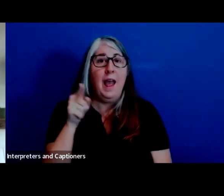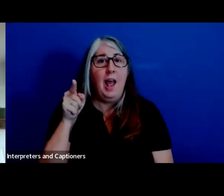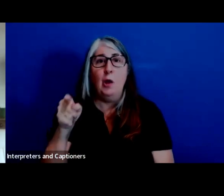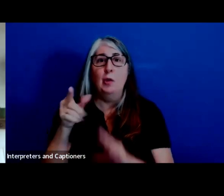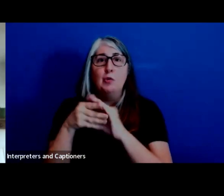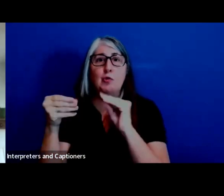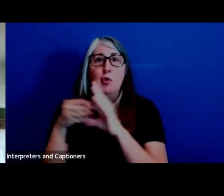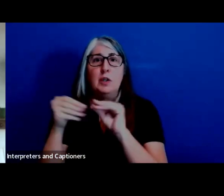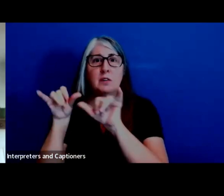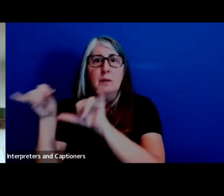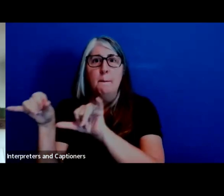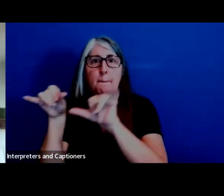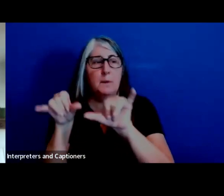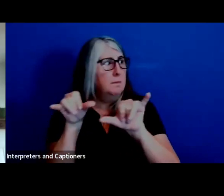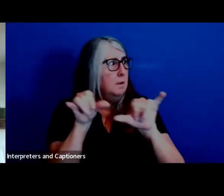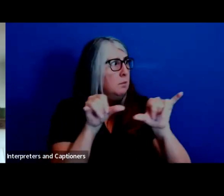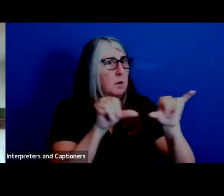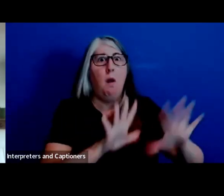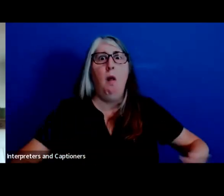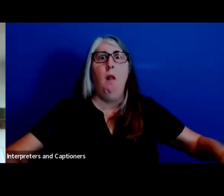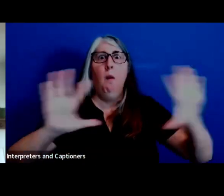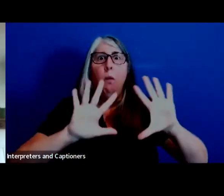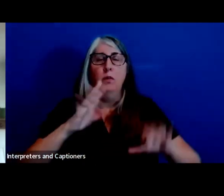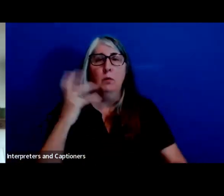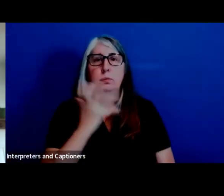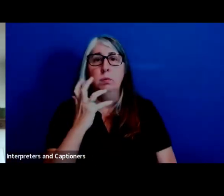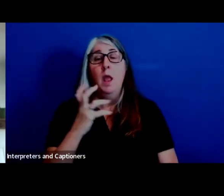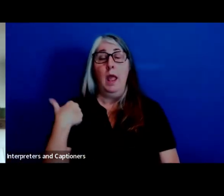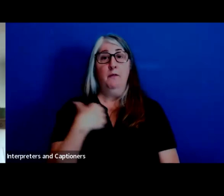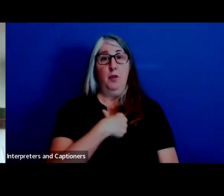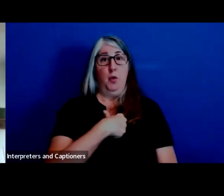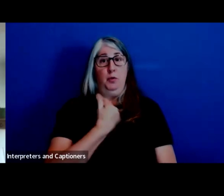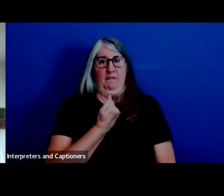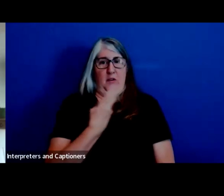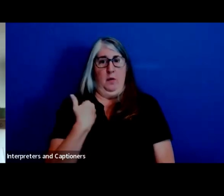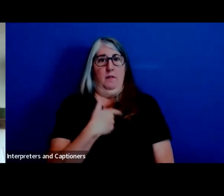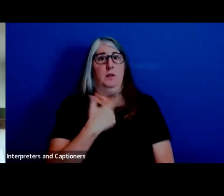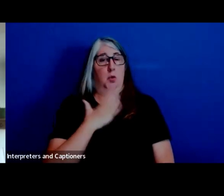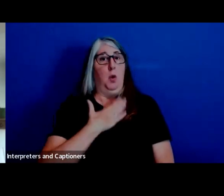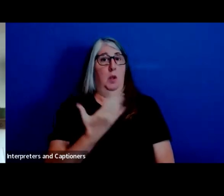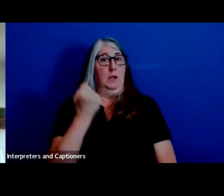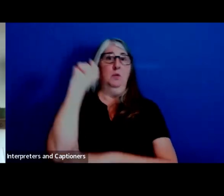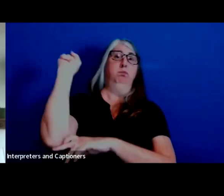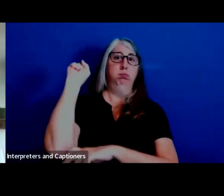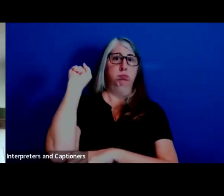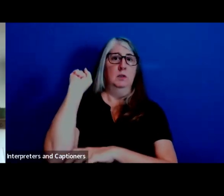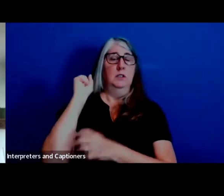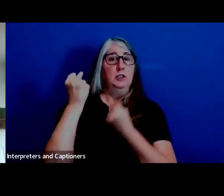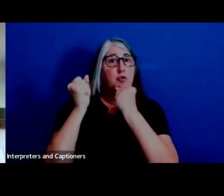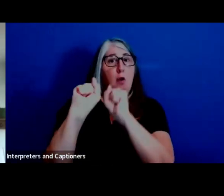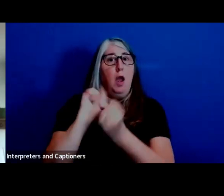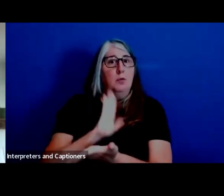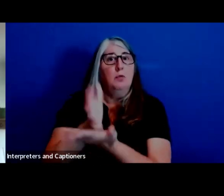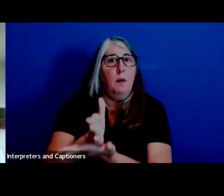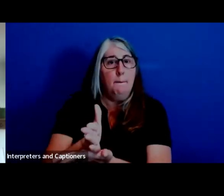are everywhere. And those of us who are brave enough to speak up and try to stop the violence that's happening are